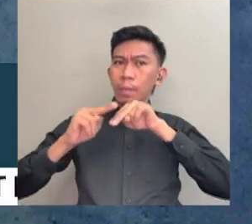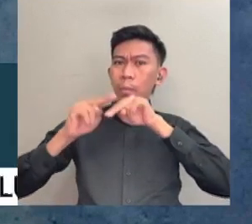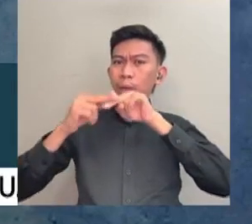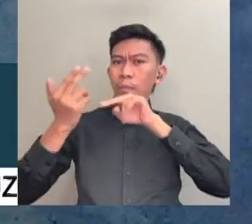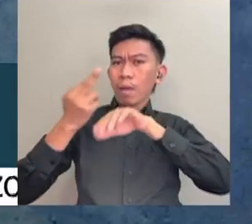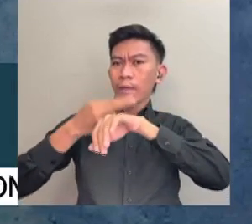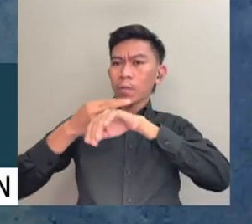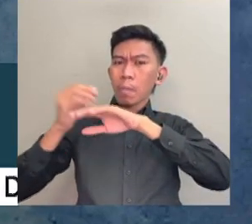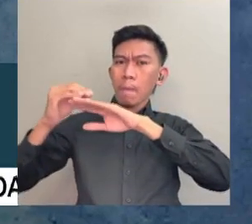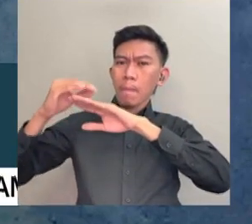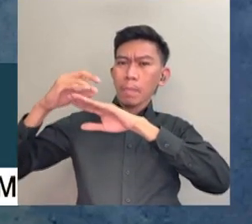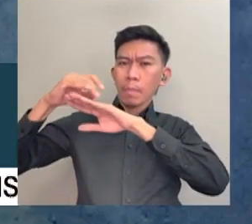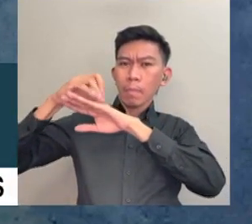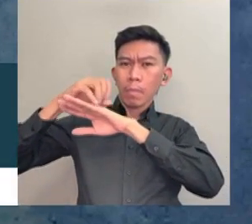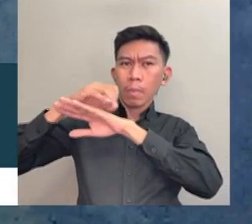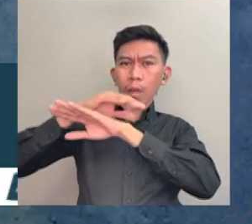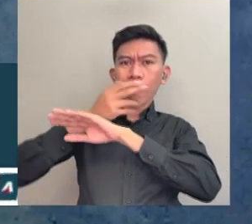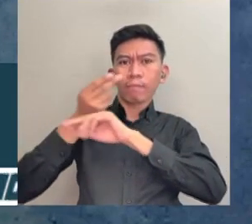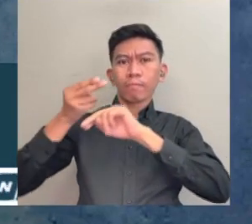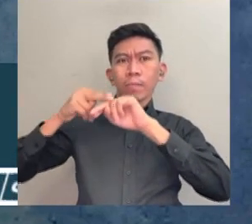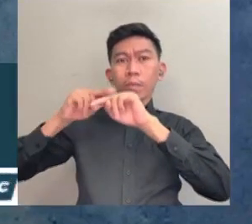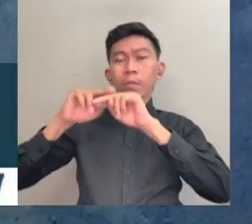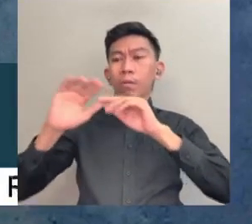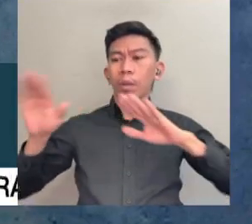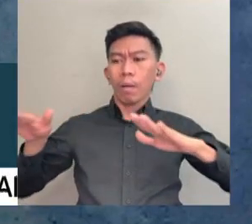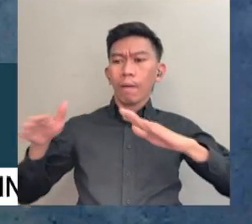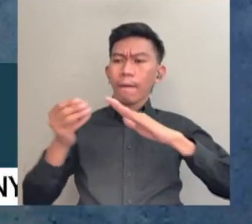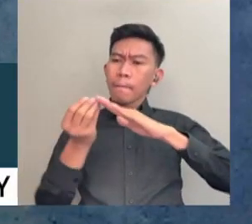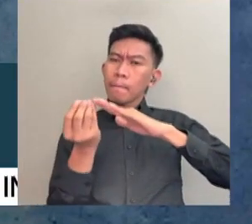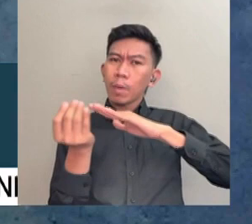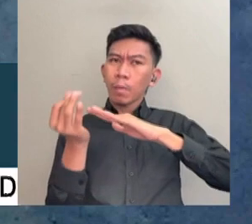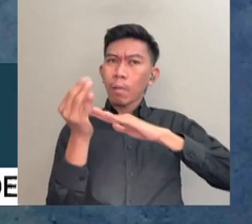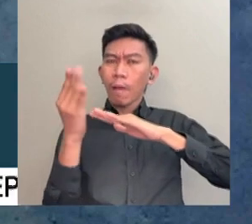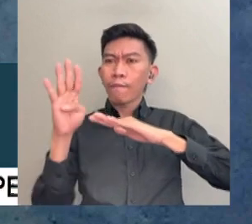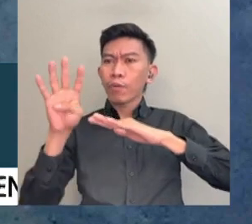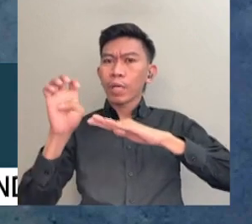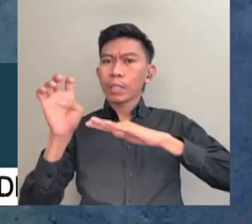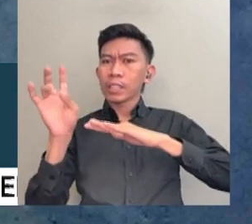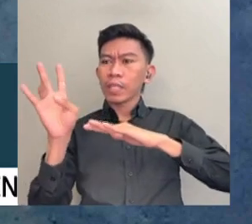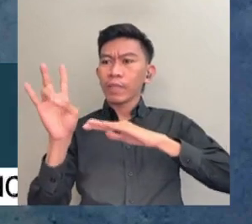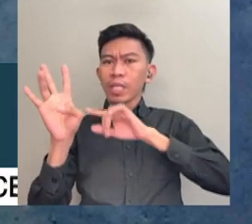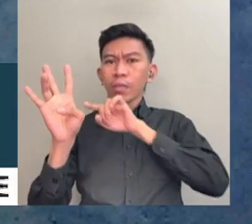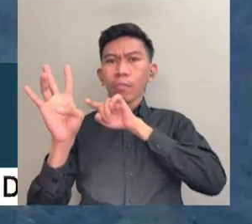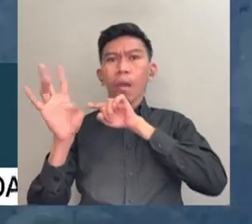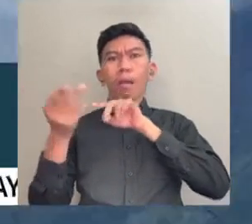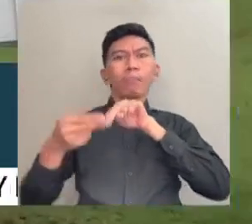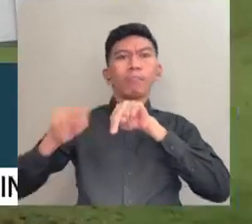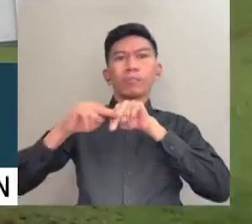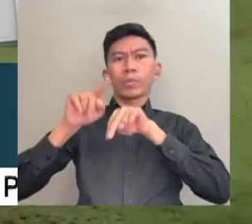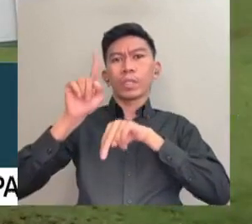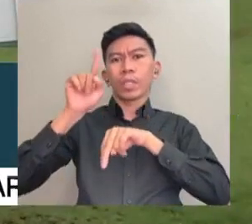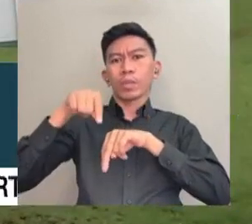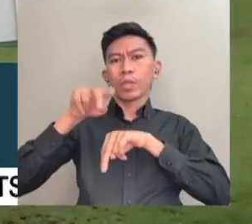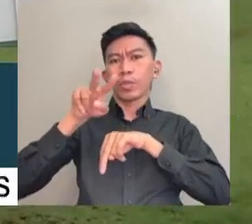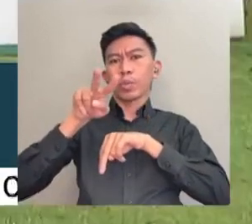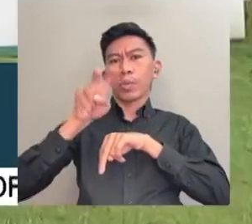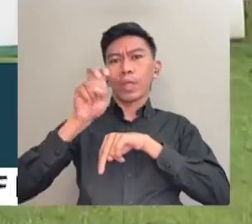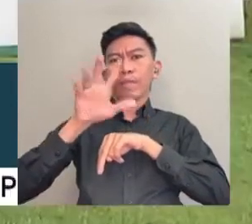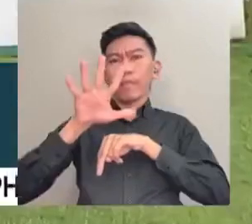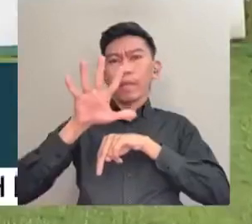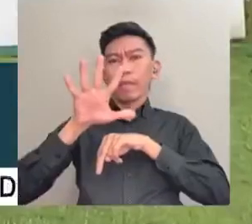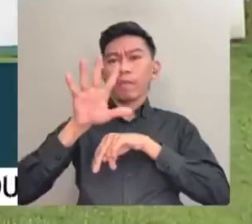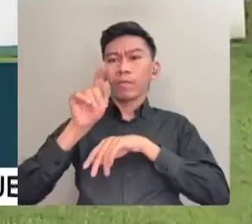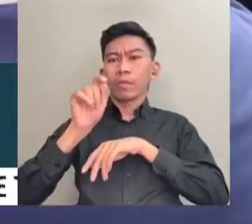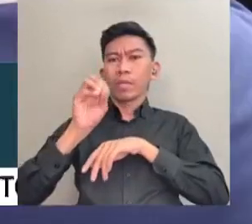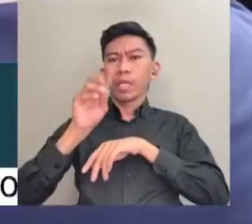sulfur emissions has also increased from 417 to 1,205 tons. FEVOX says there